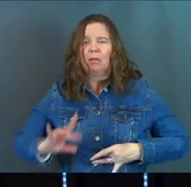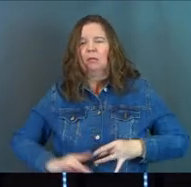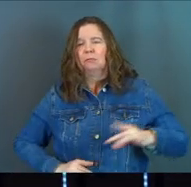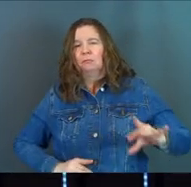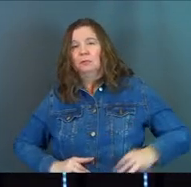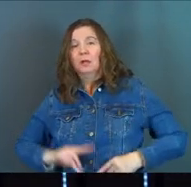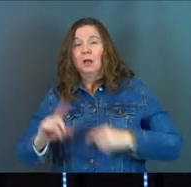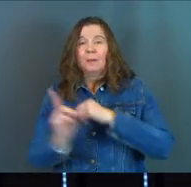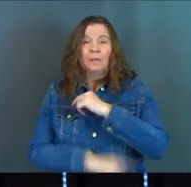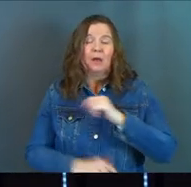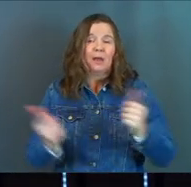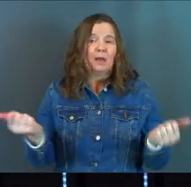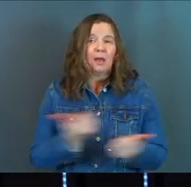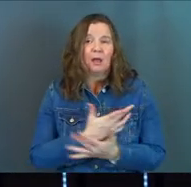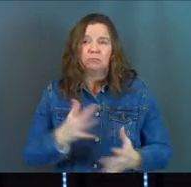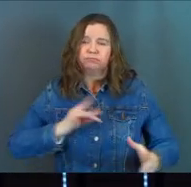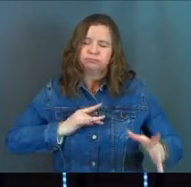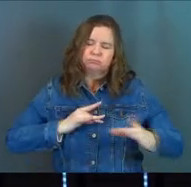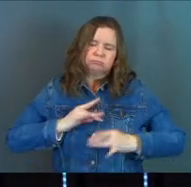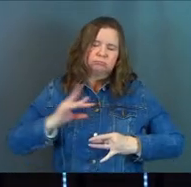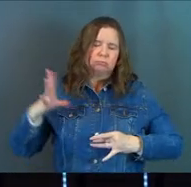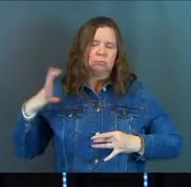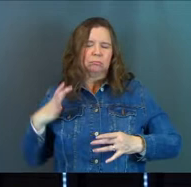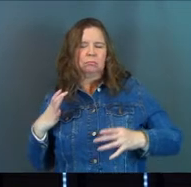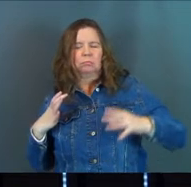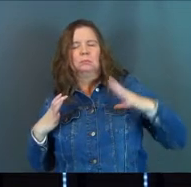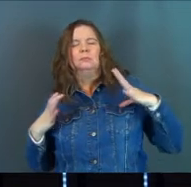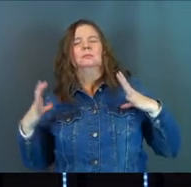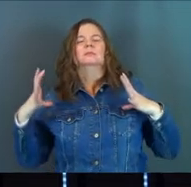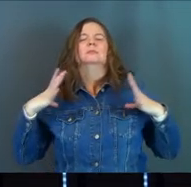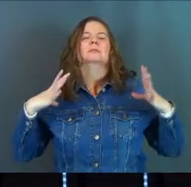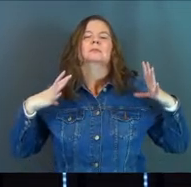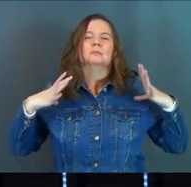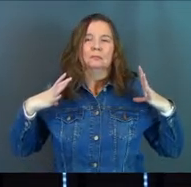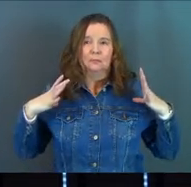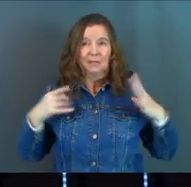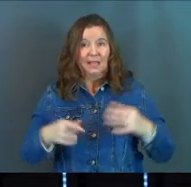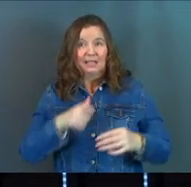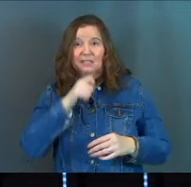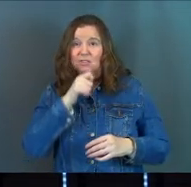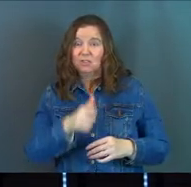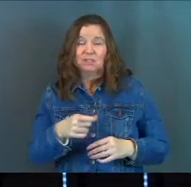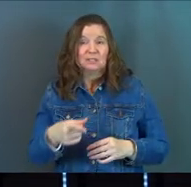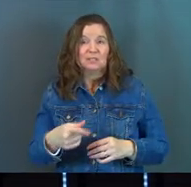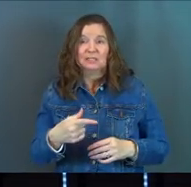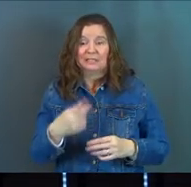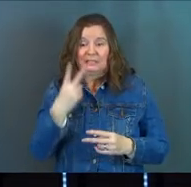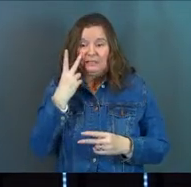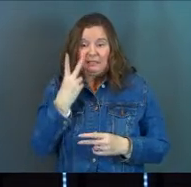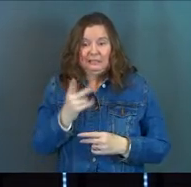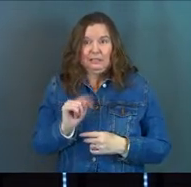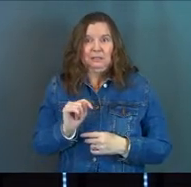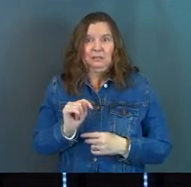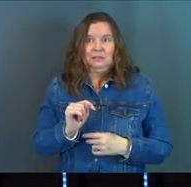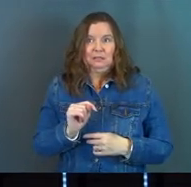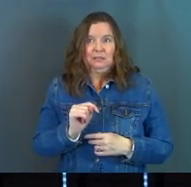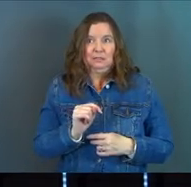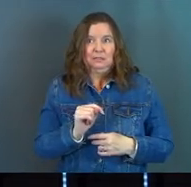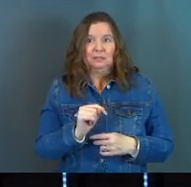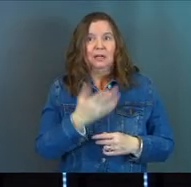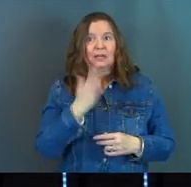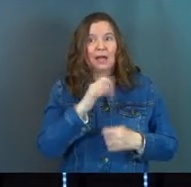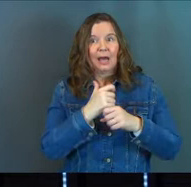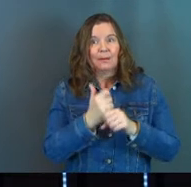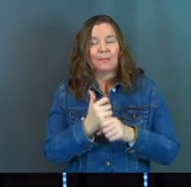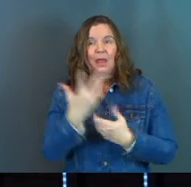all poured onto him for all mankind, for all time. And he didn't just see it.